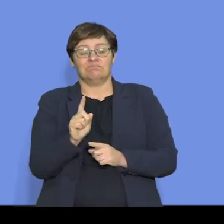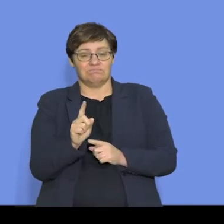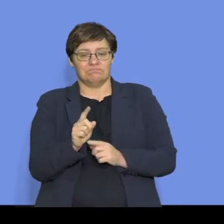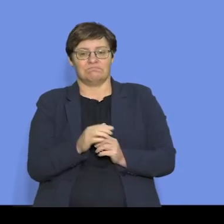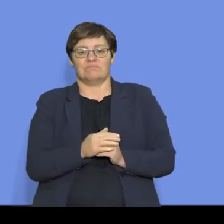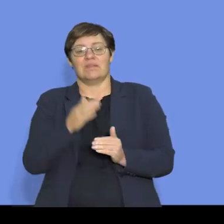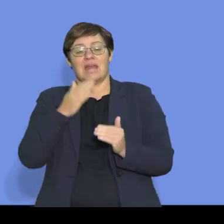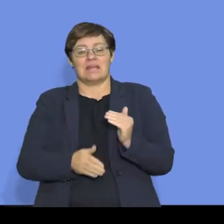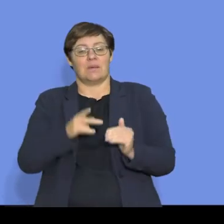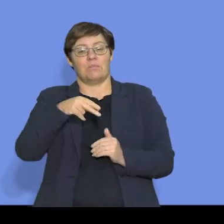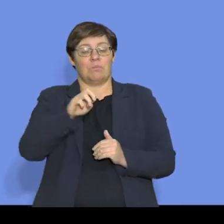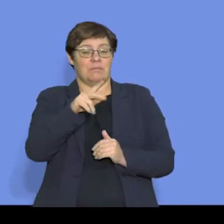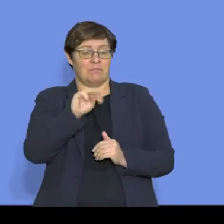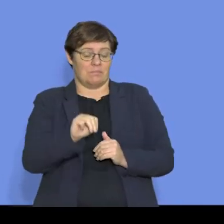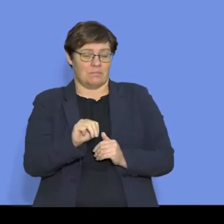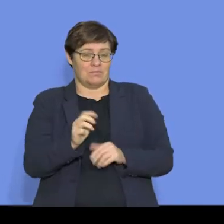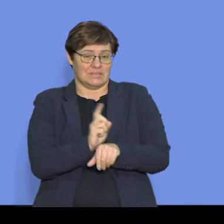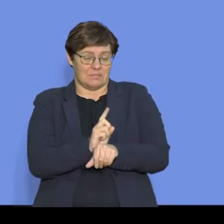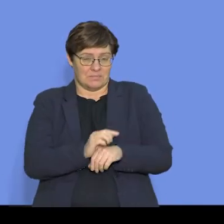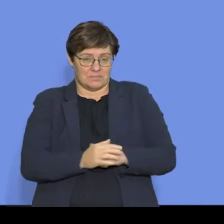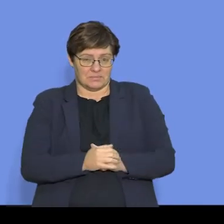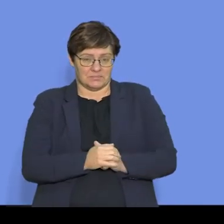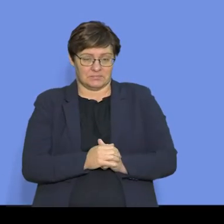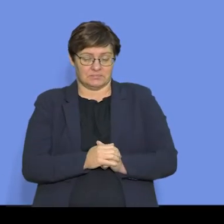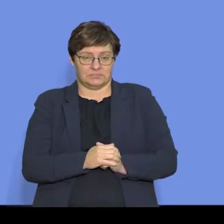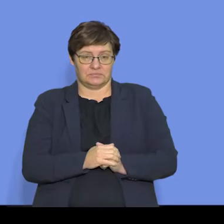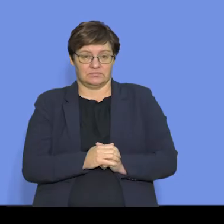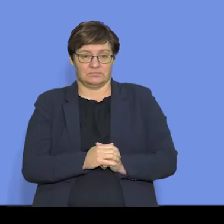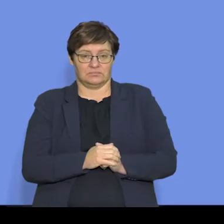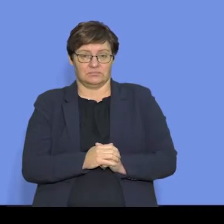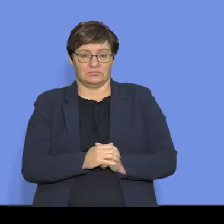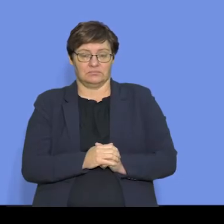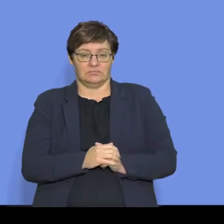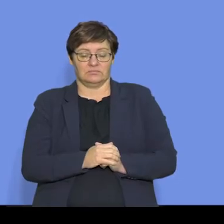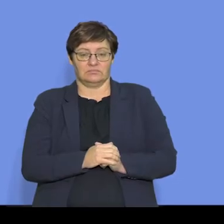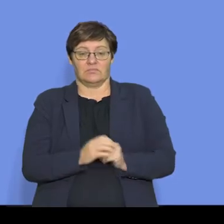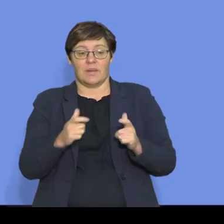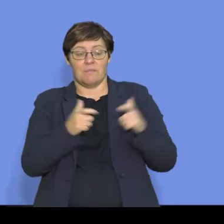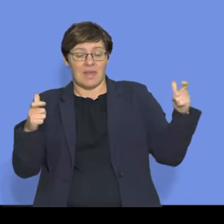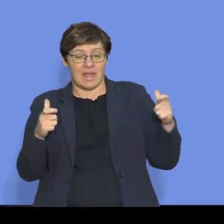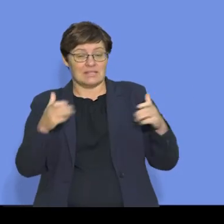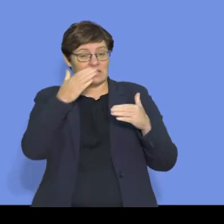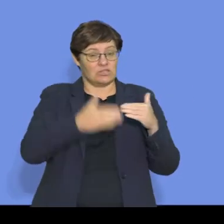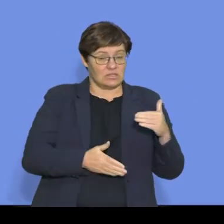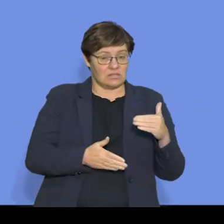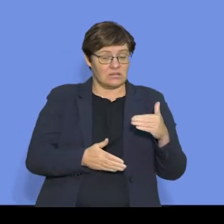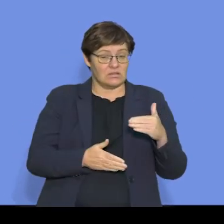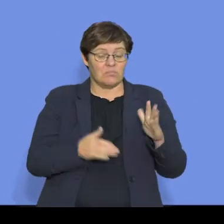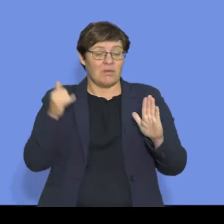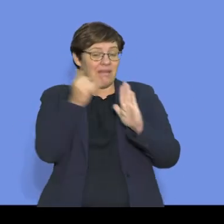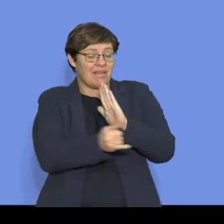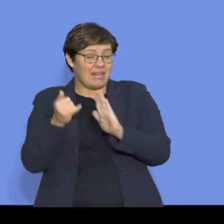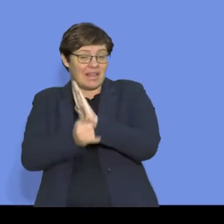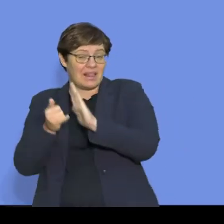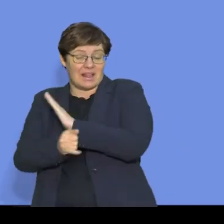the Permian period. But remember, mass extinctions kill off